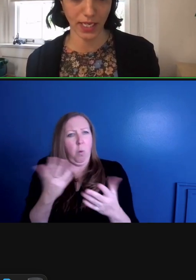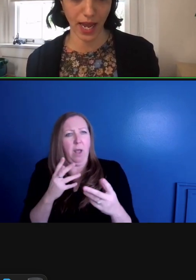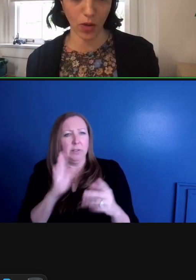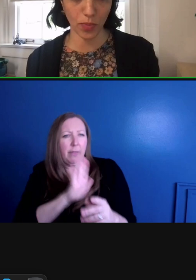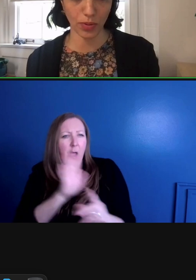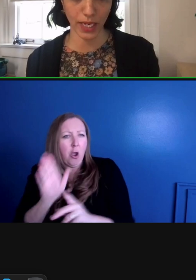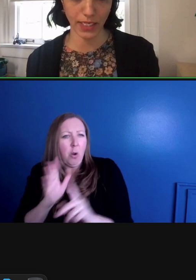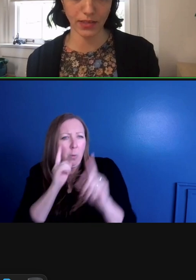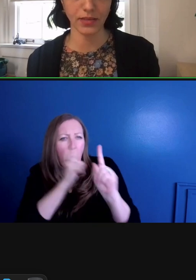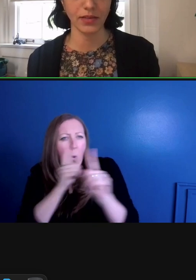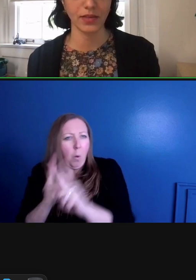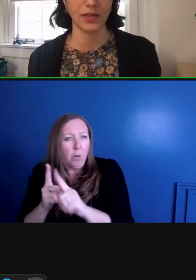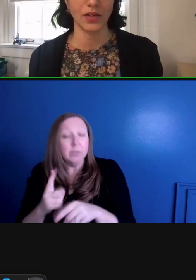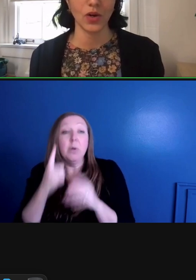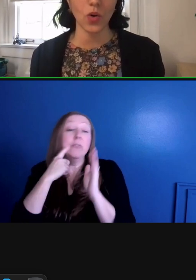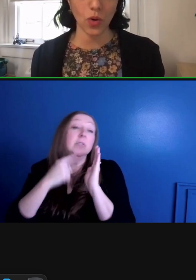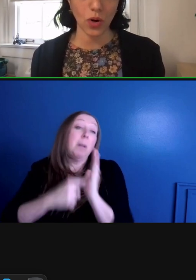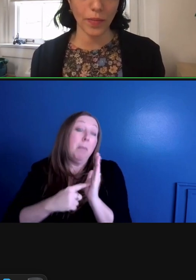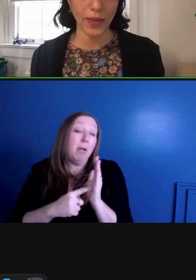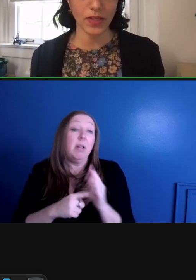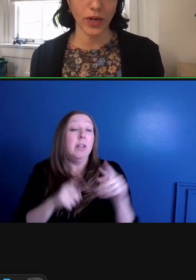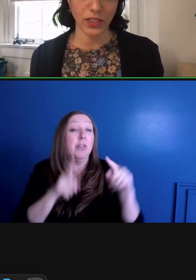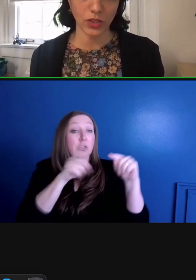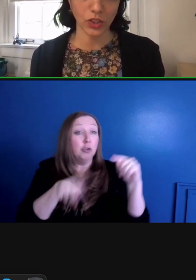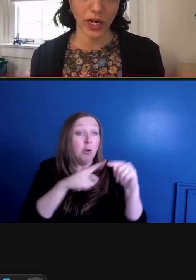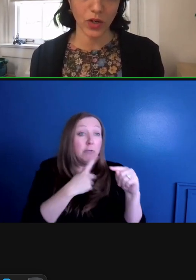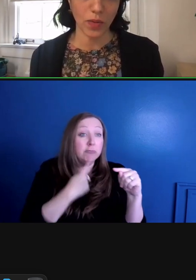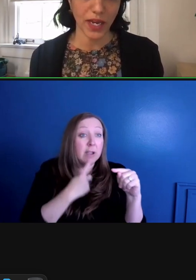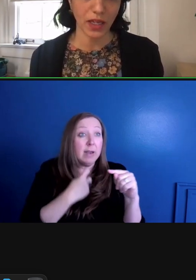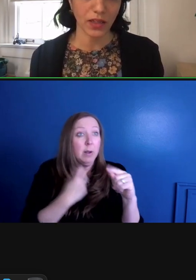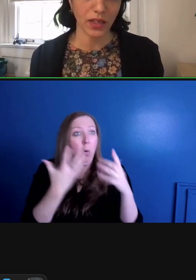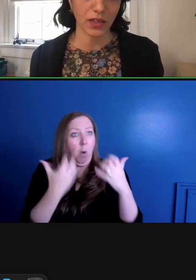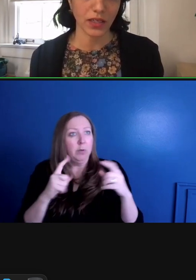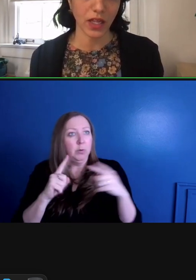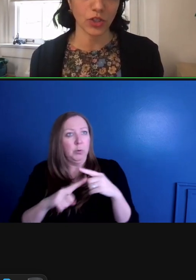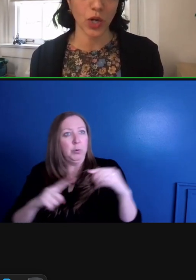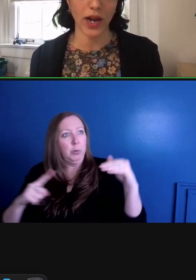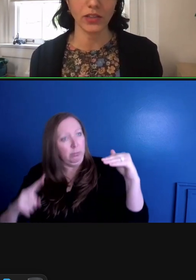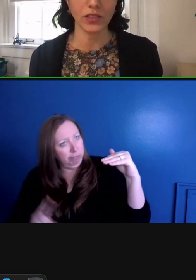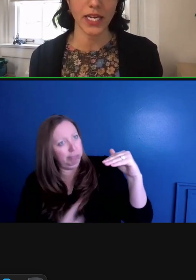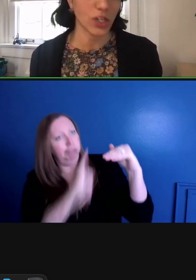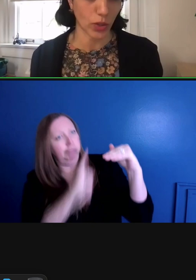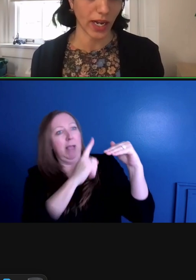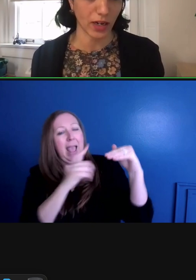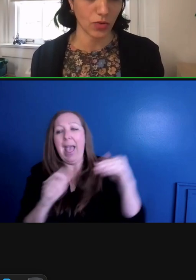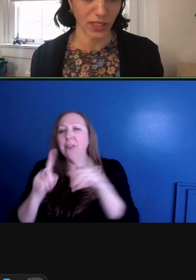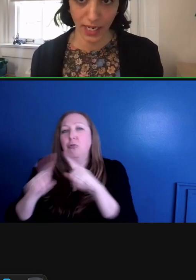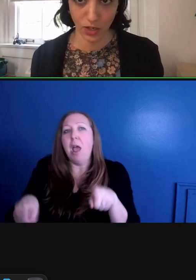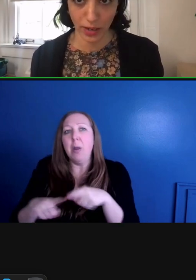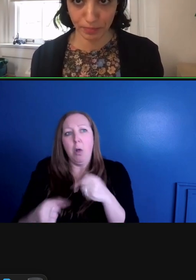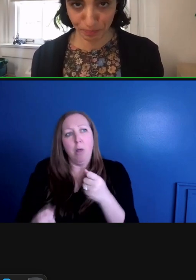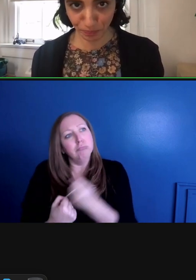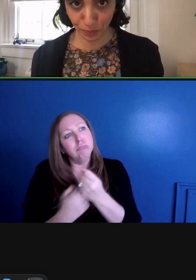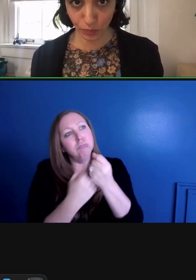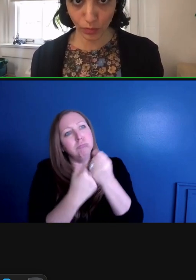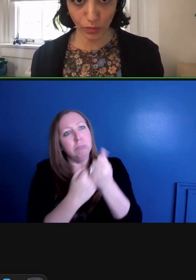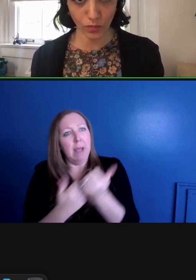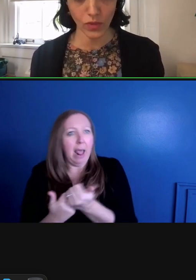triangle wants to help it. Or maybe the red circle is trying to go up the hill and the yellow triangle is hindering it, wants to